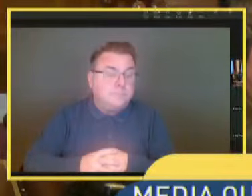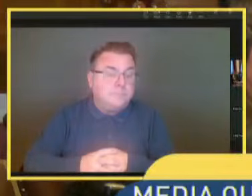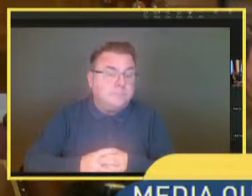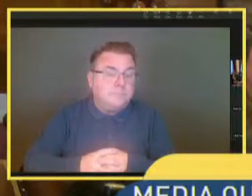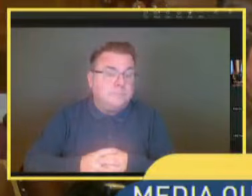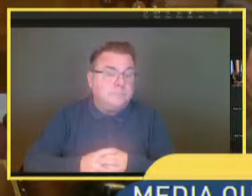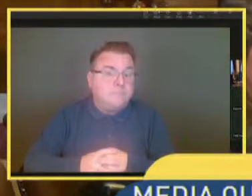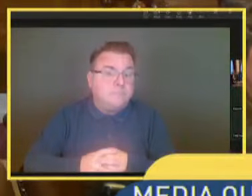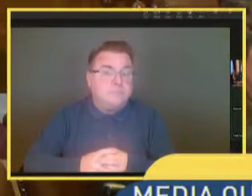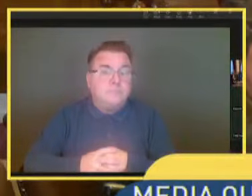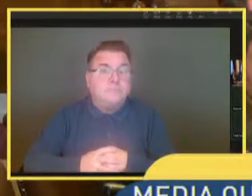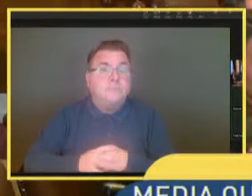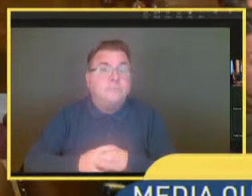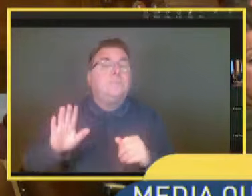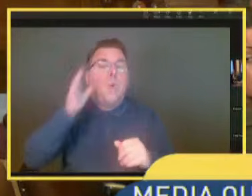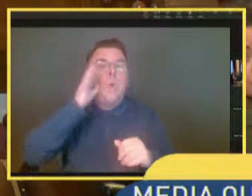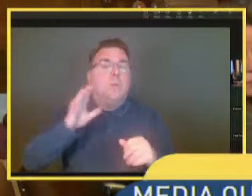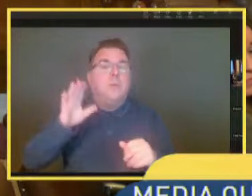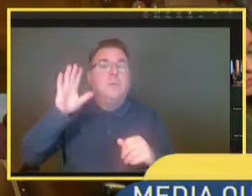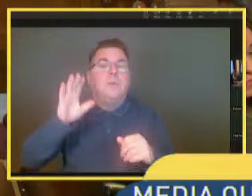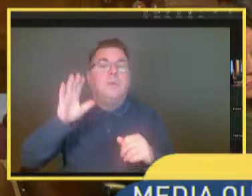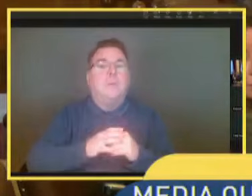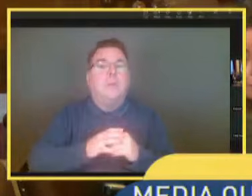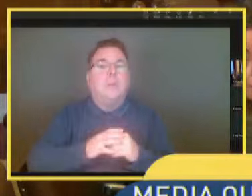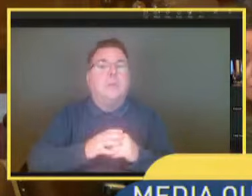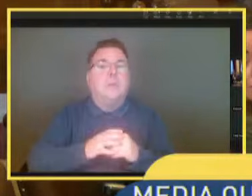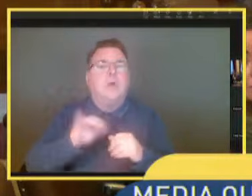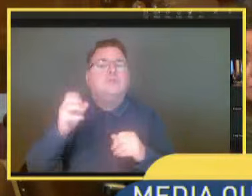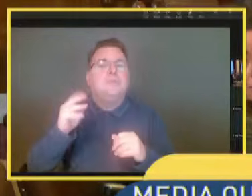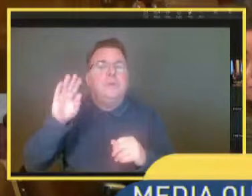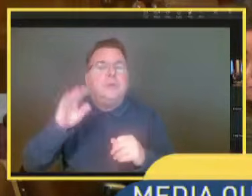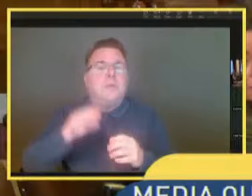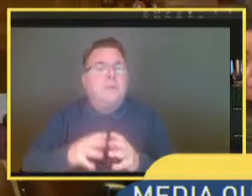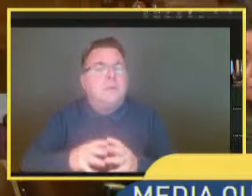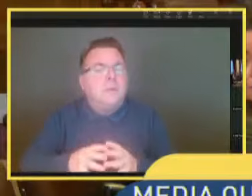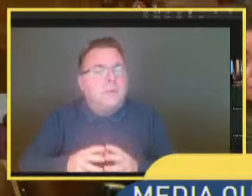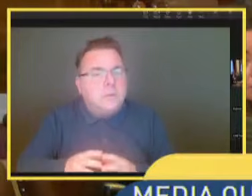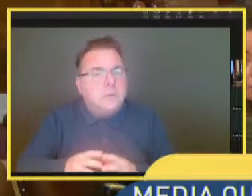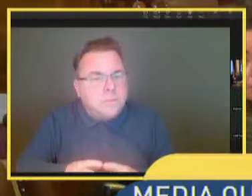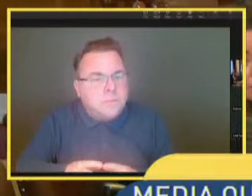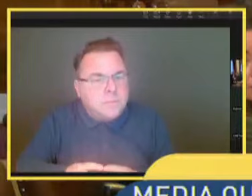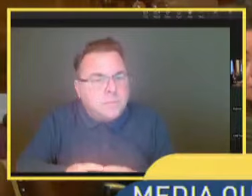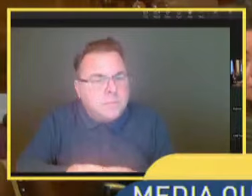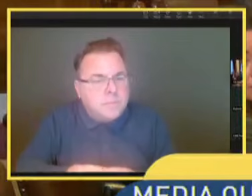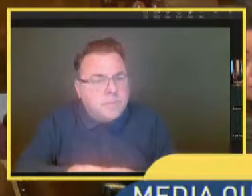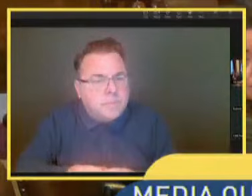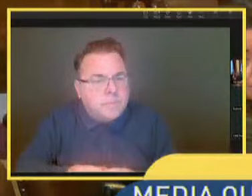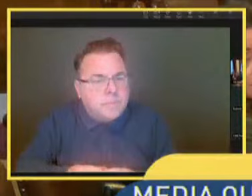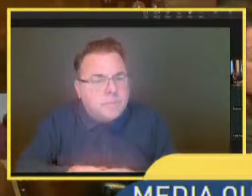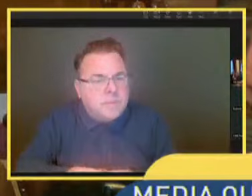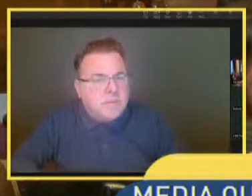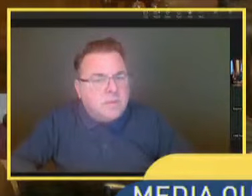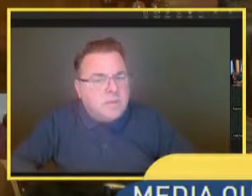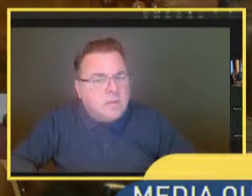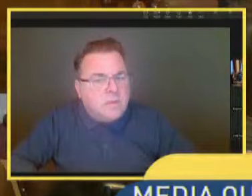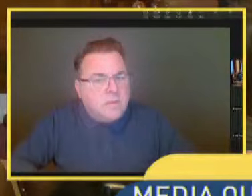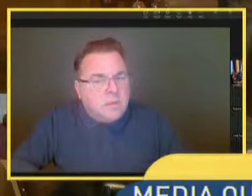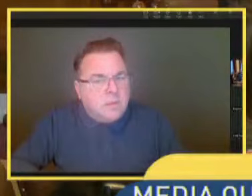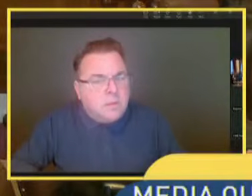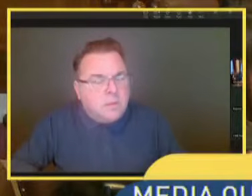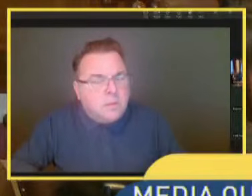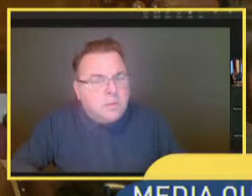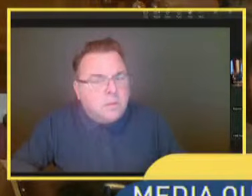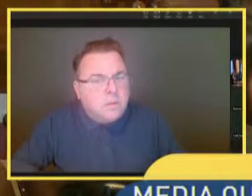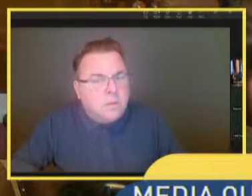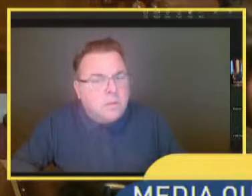Other questions? Yeah. So, to be clear, do you have any indication that a similar crackdown is coming here? So obviously we don't get information from the